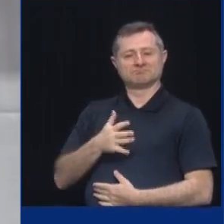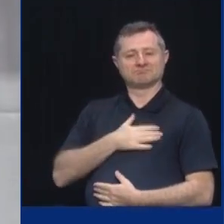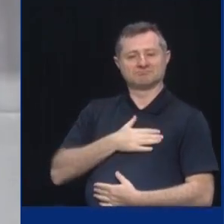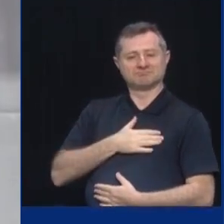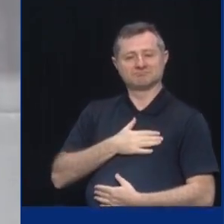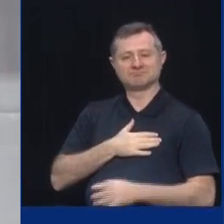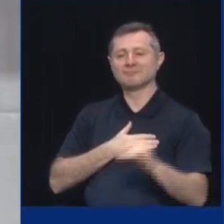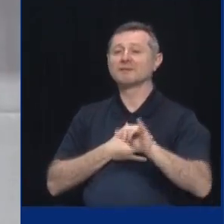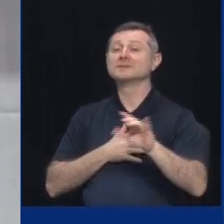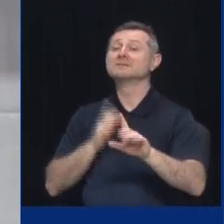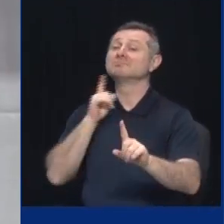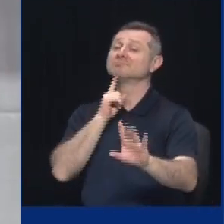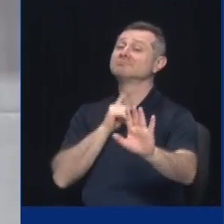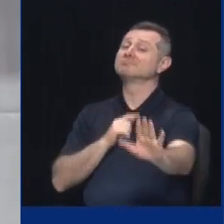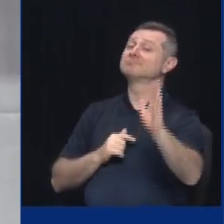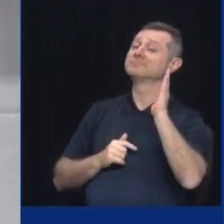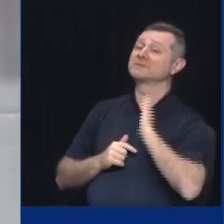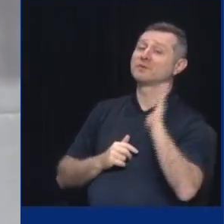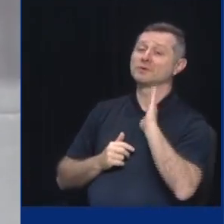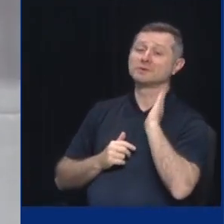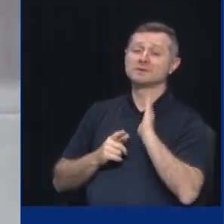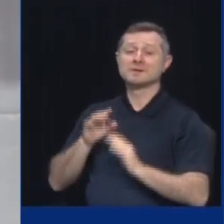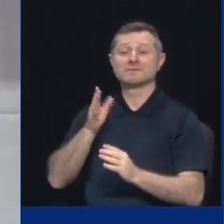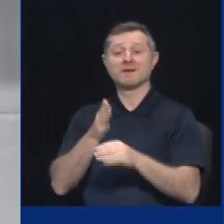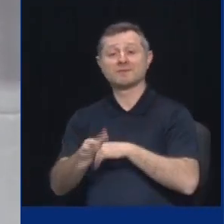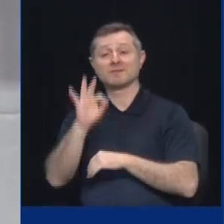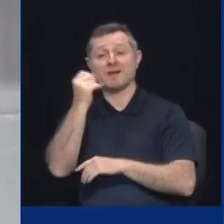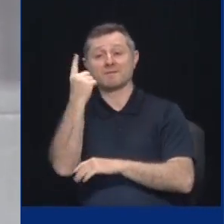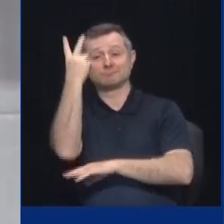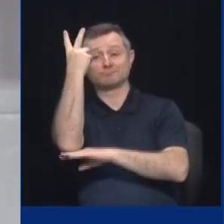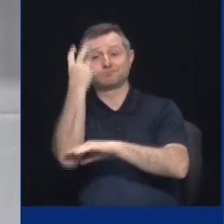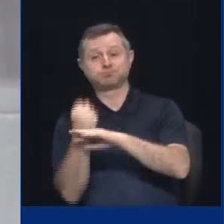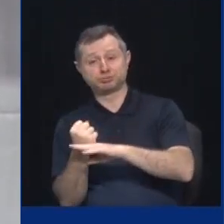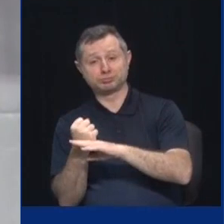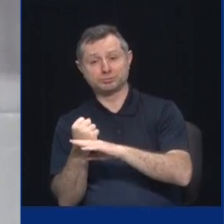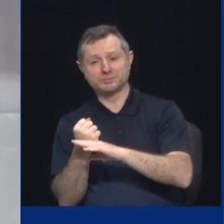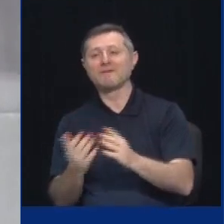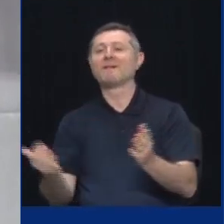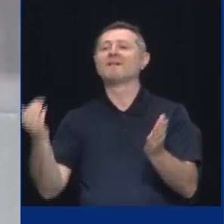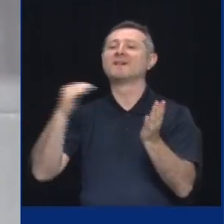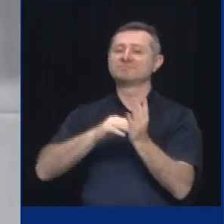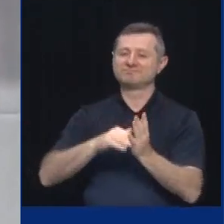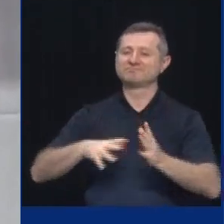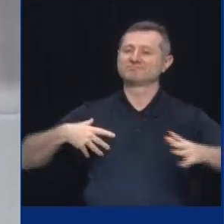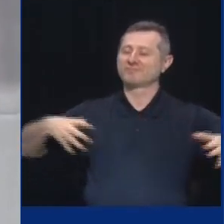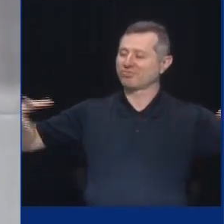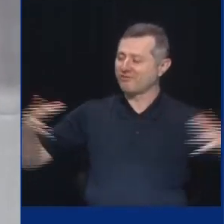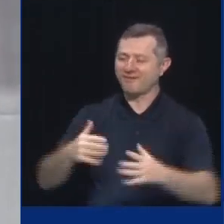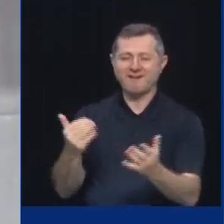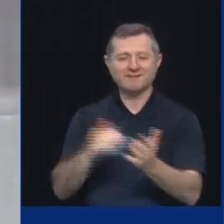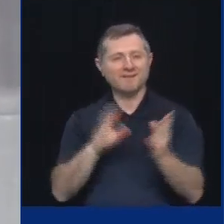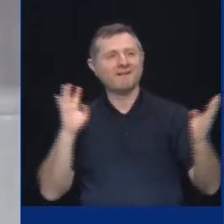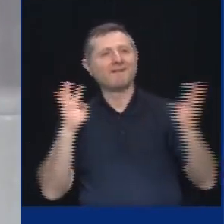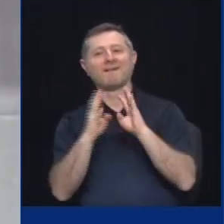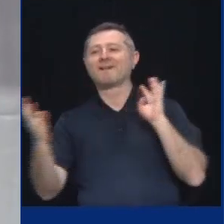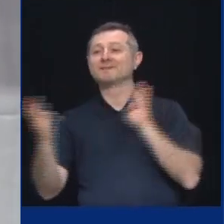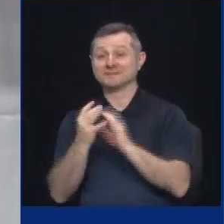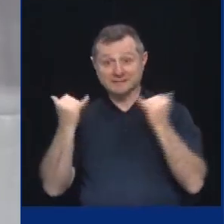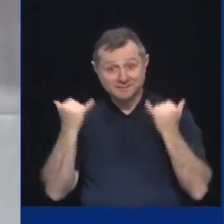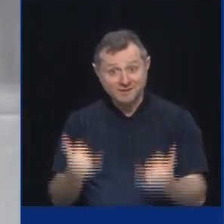everyone together post 9/11, they bring everyone together post COVID. This is the reopening